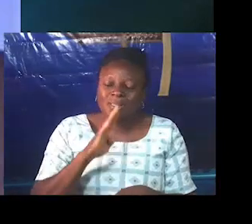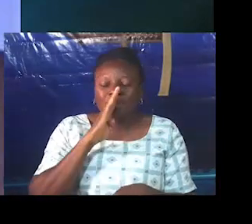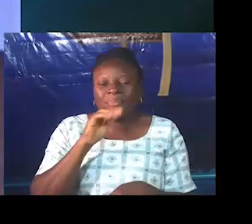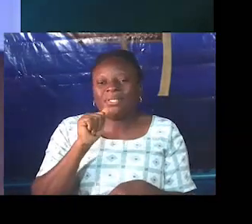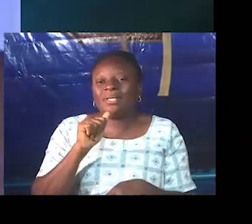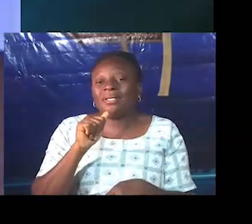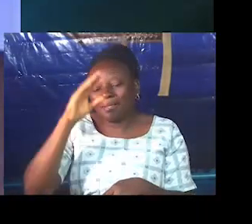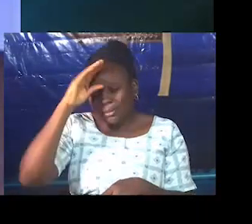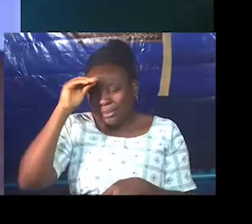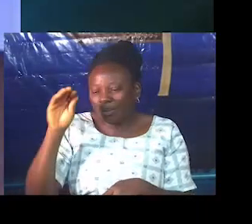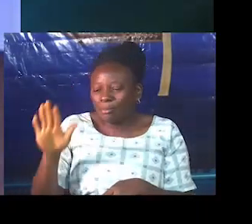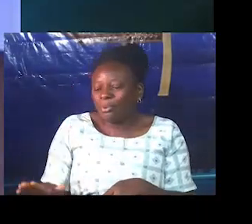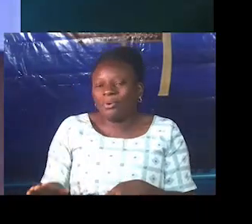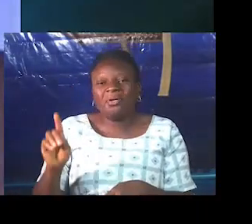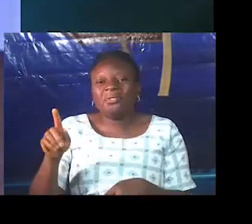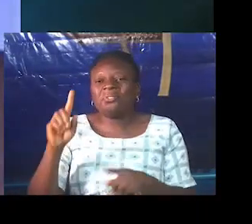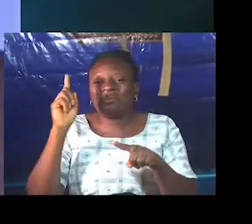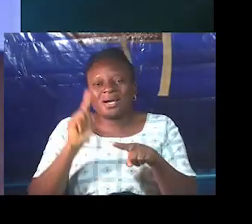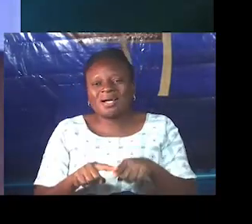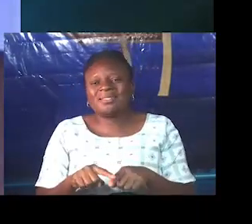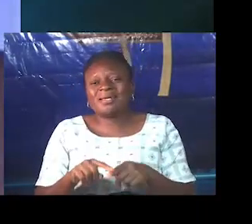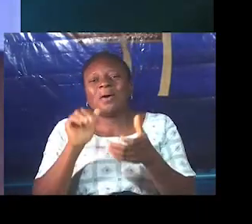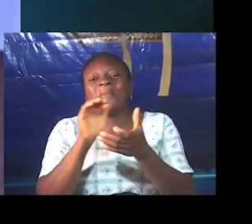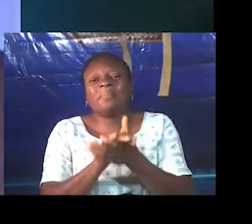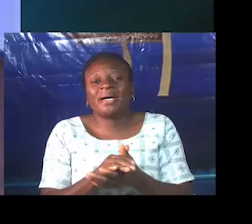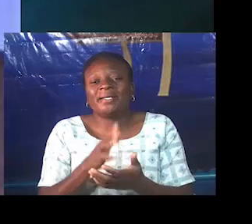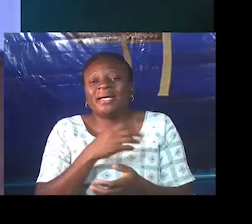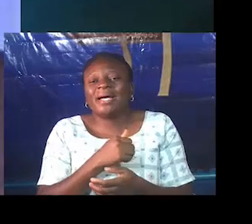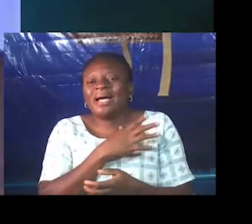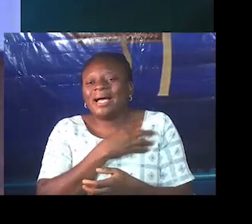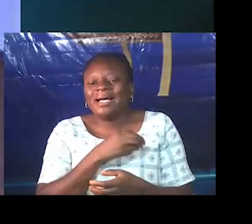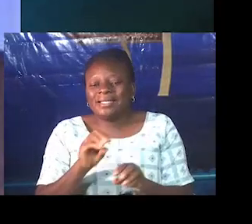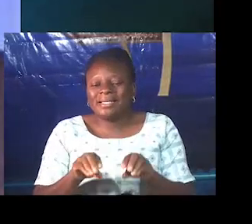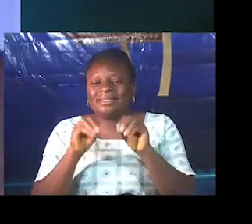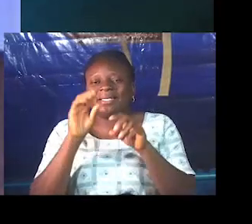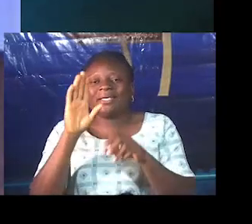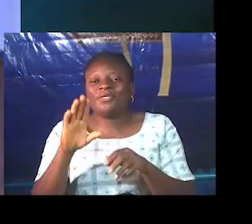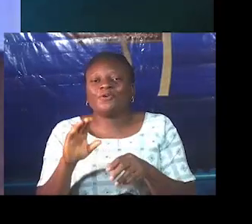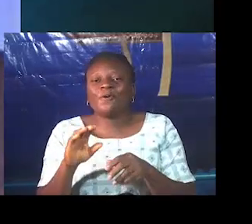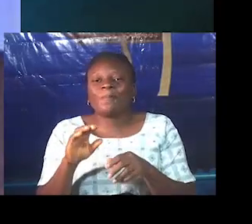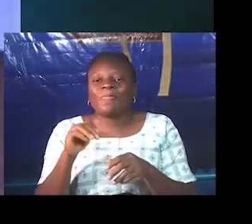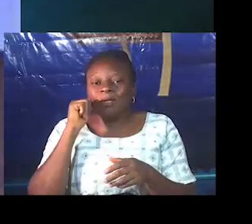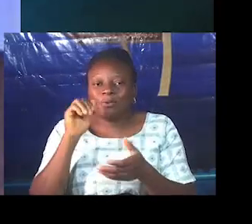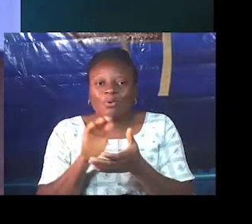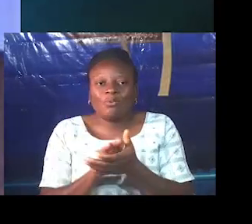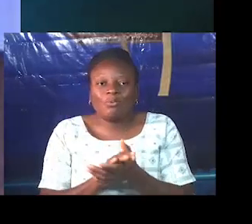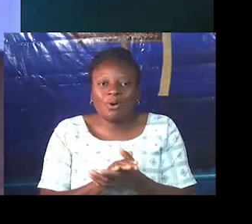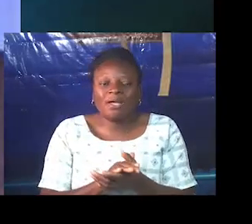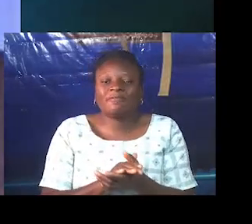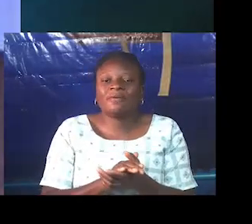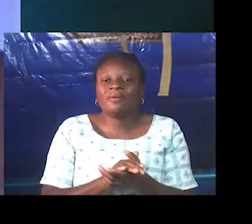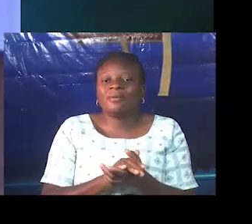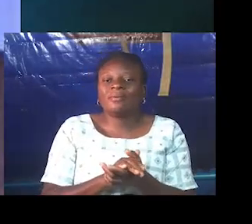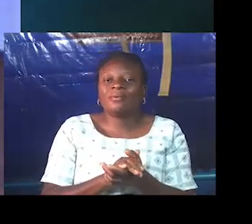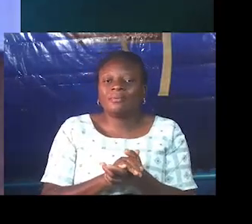kitchen. It means you are still a boy. You ought never to marry a woman and put in your father's parlor. It means you are still